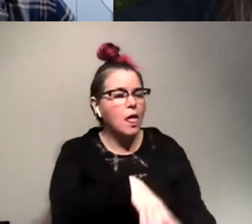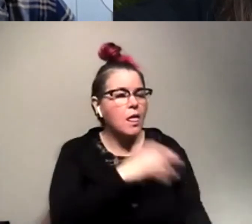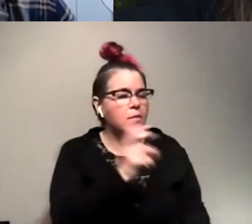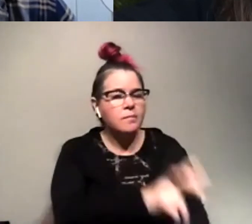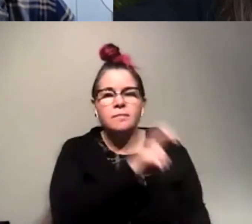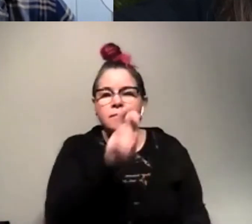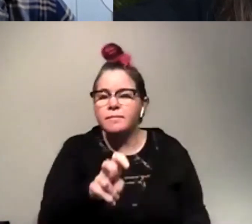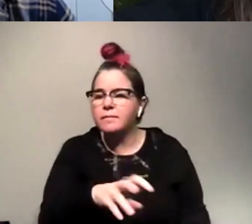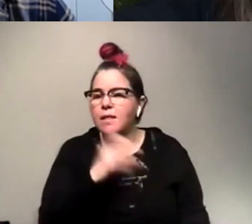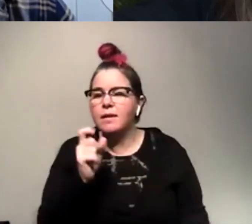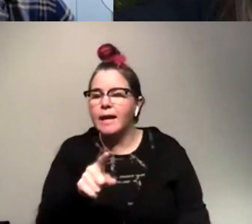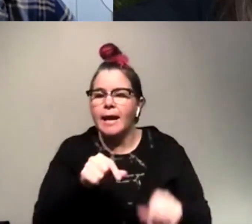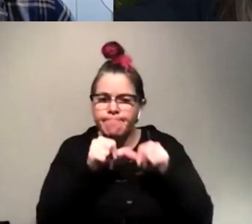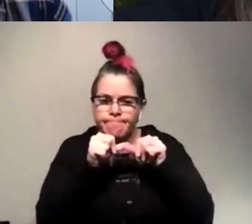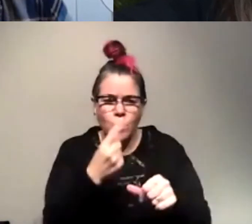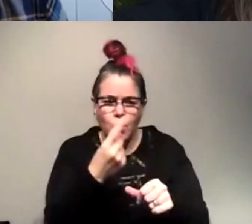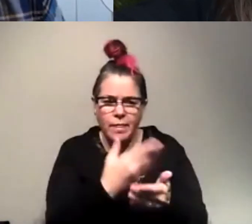stick on one thing.